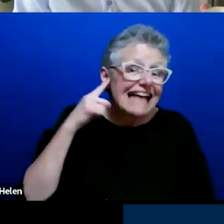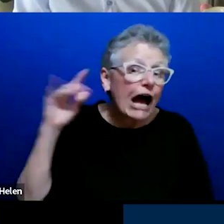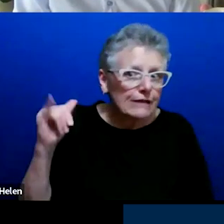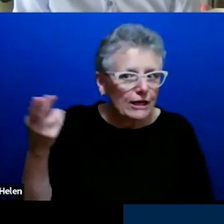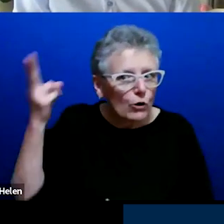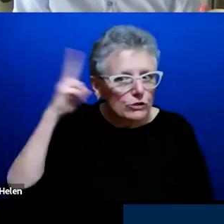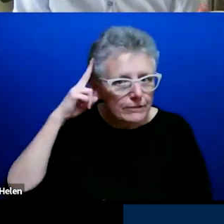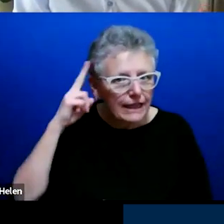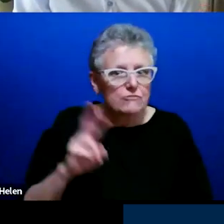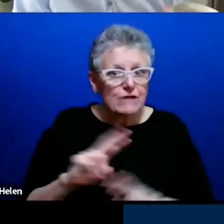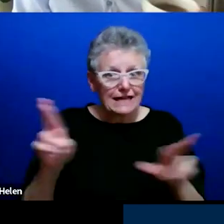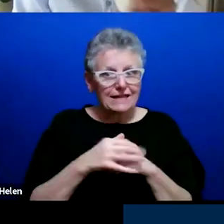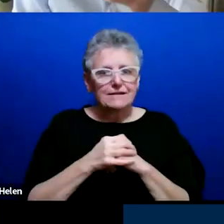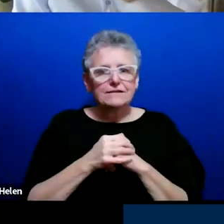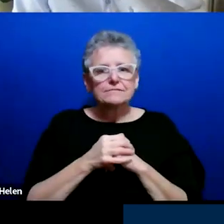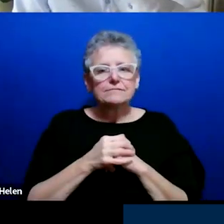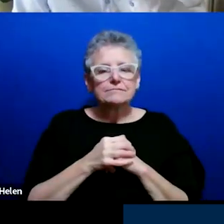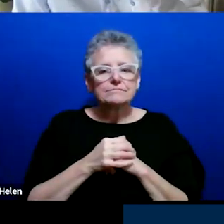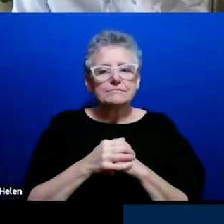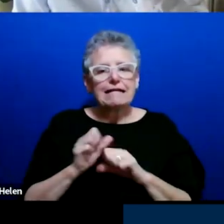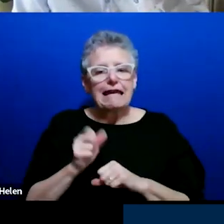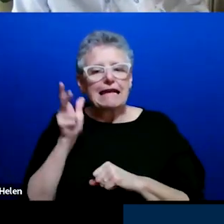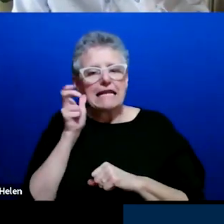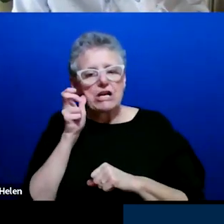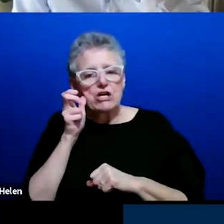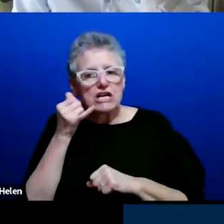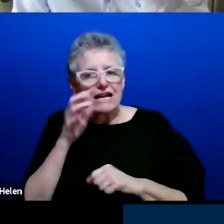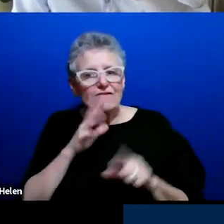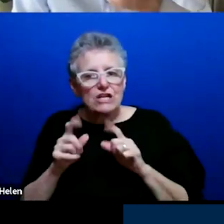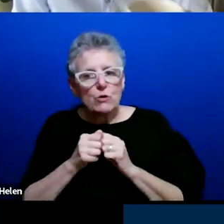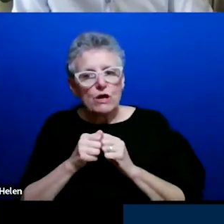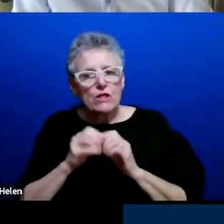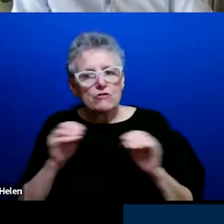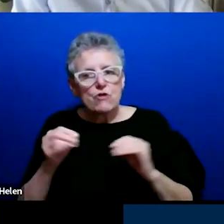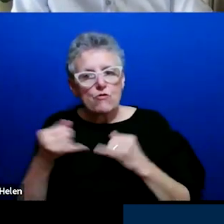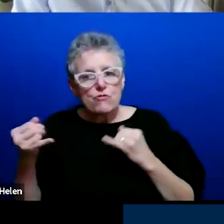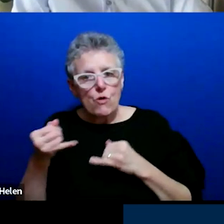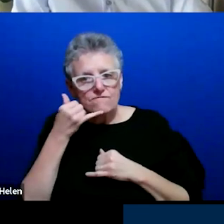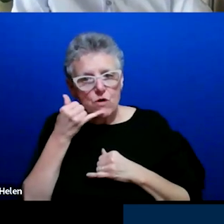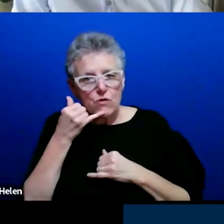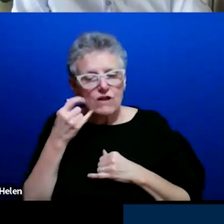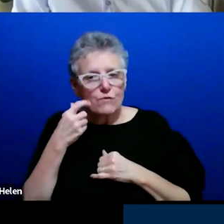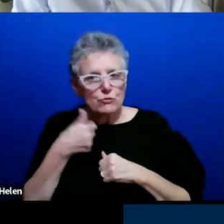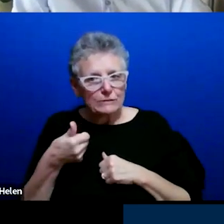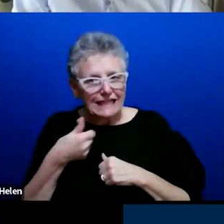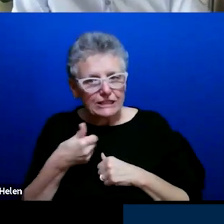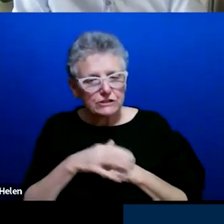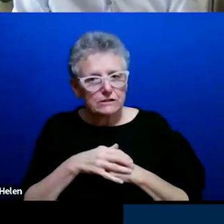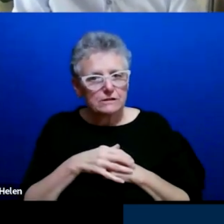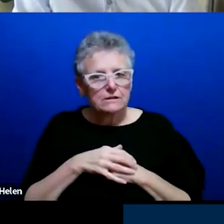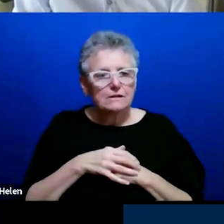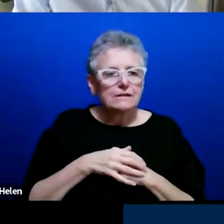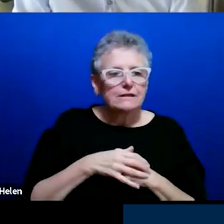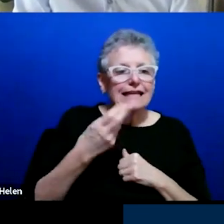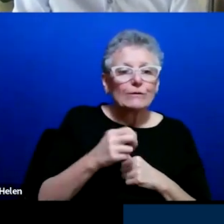implant. I can hear another conversation through the cordless phone. She relied on him for transportation. He was an